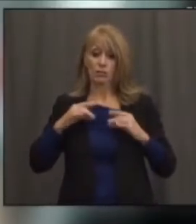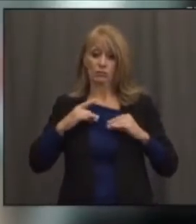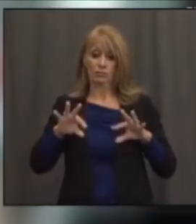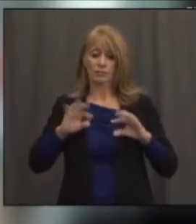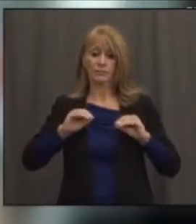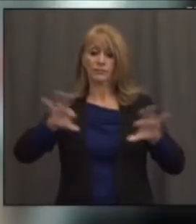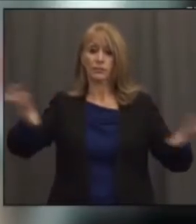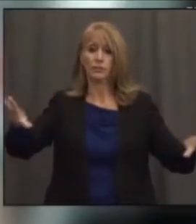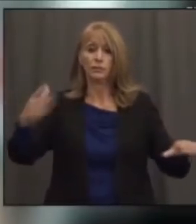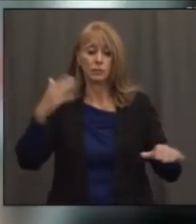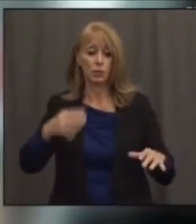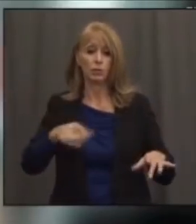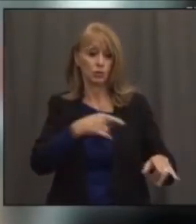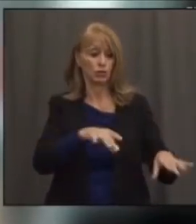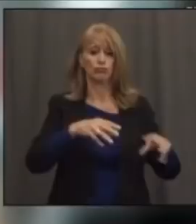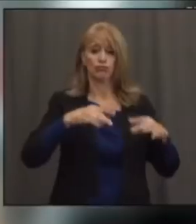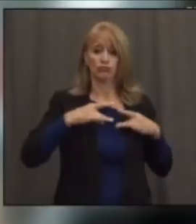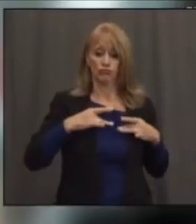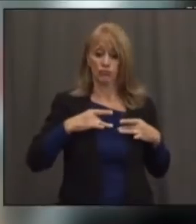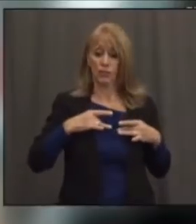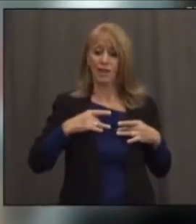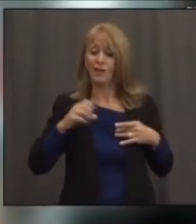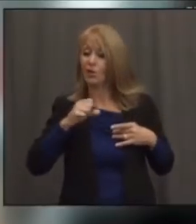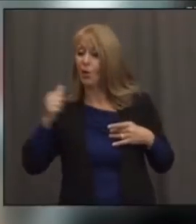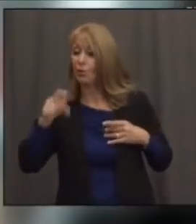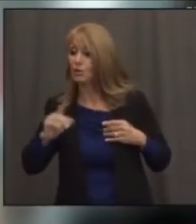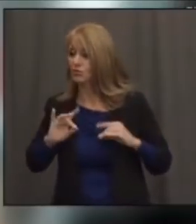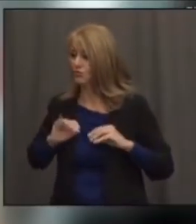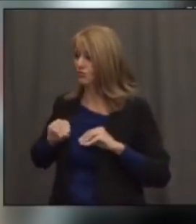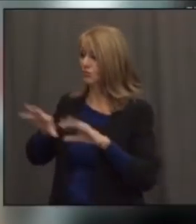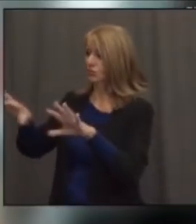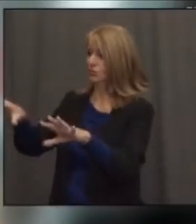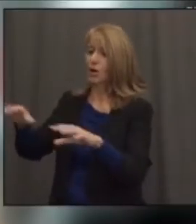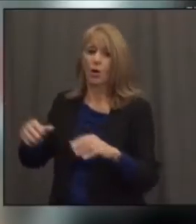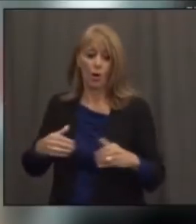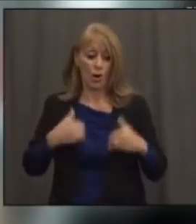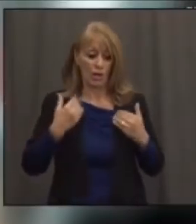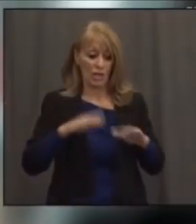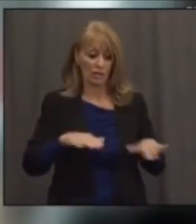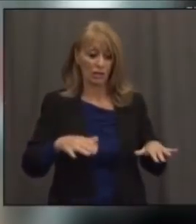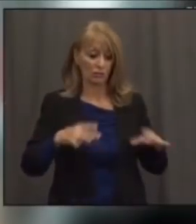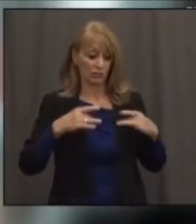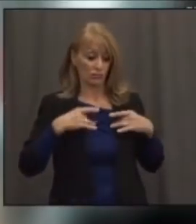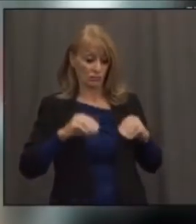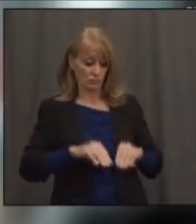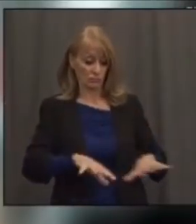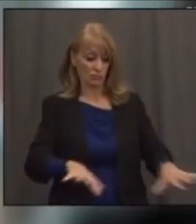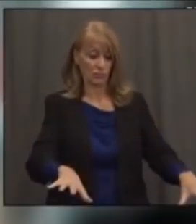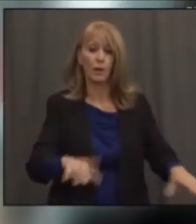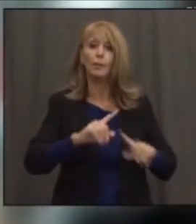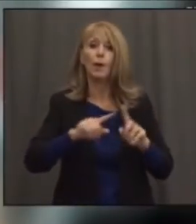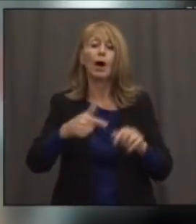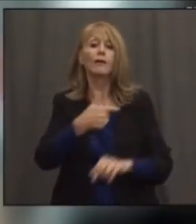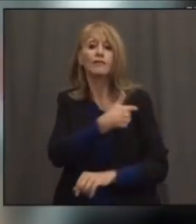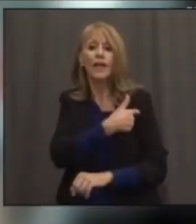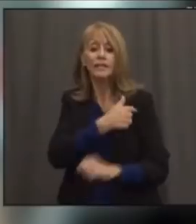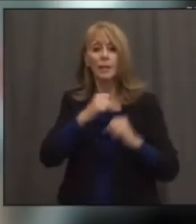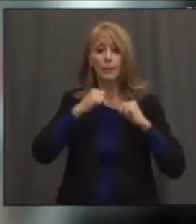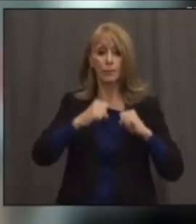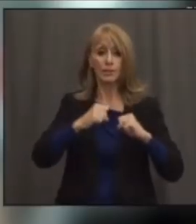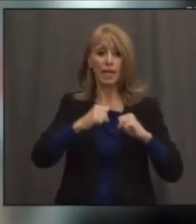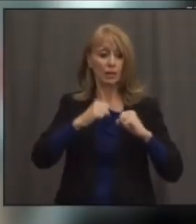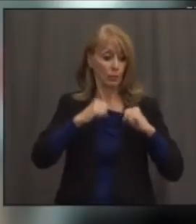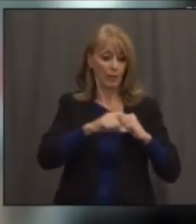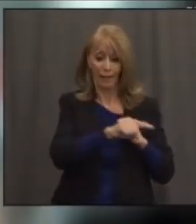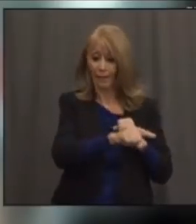you're around young kids or you're around older individuals who you want to protect, if you're vaccinated, you're going to be protecting